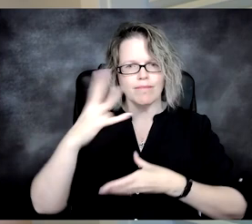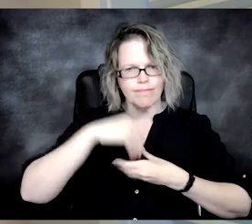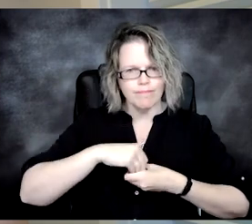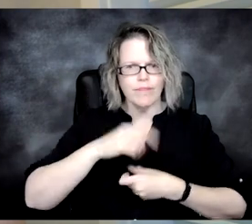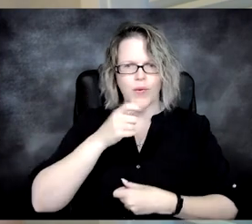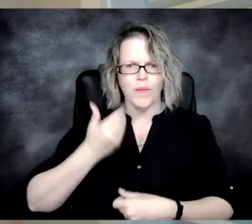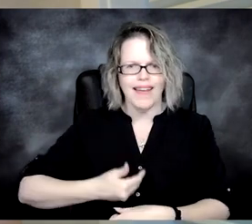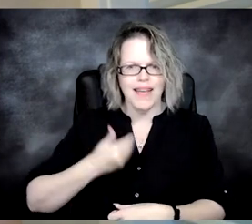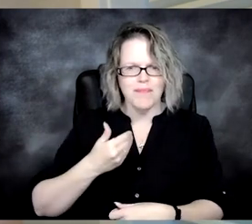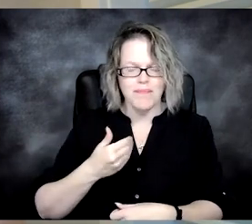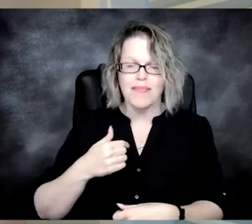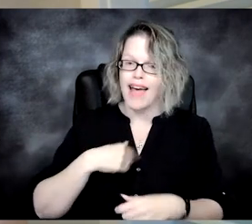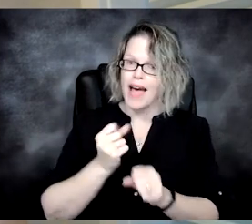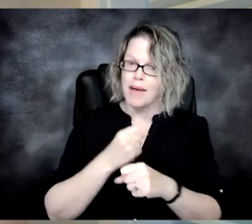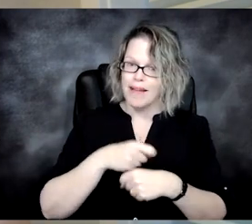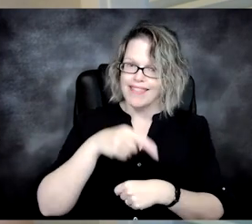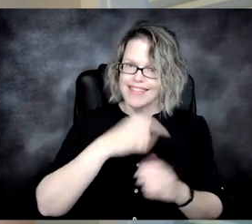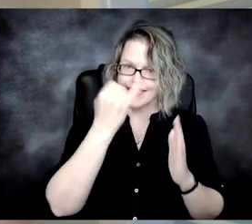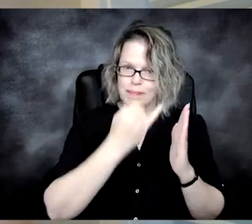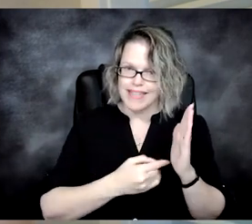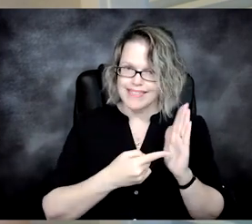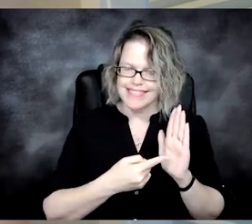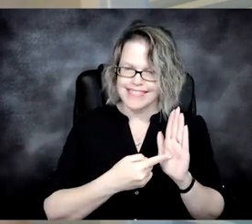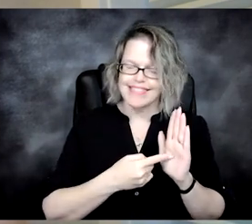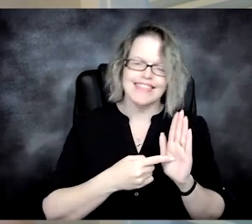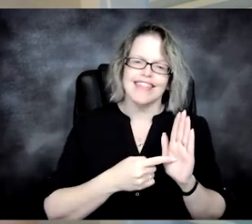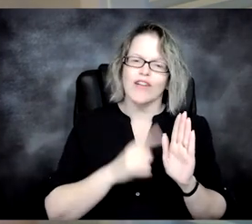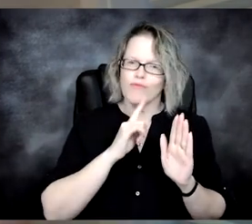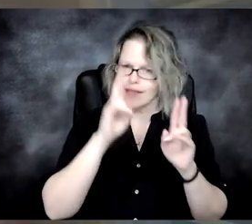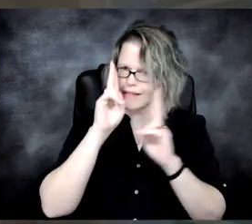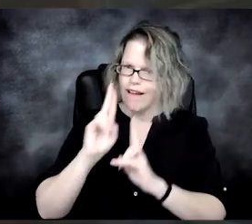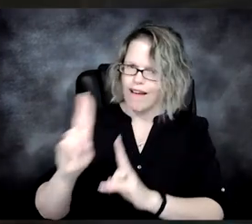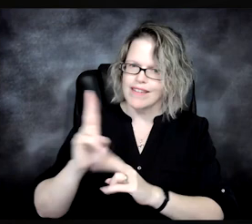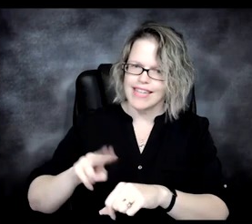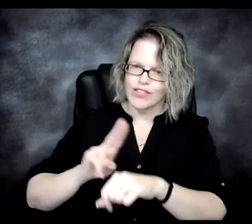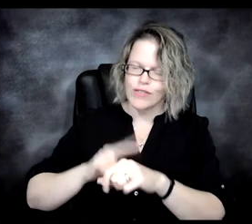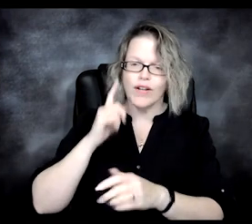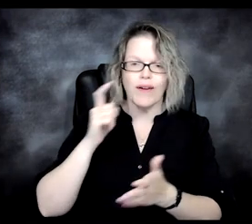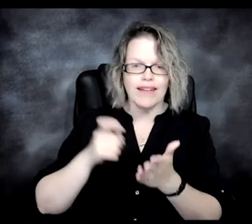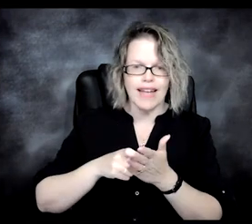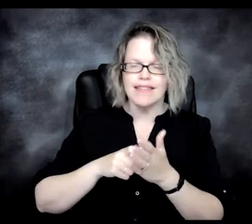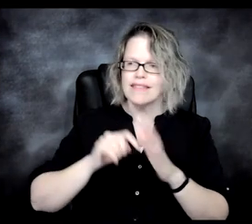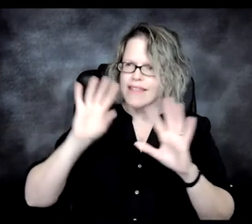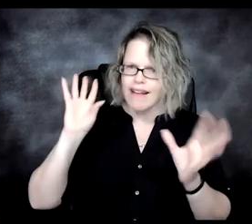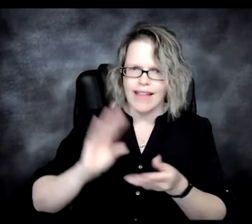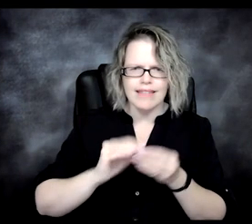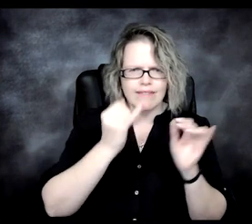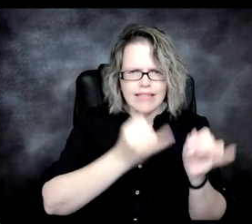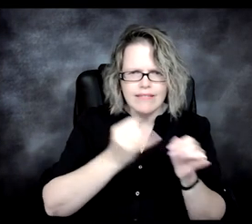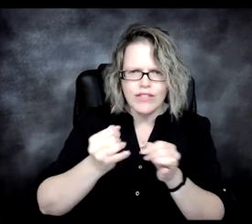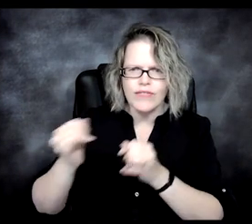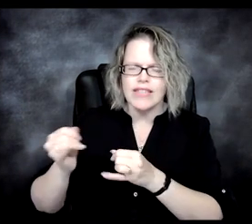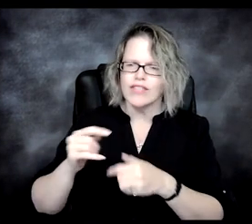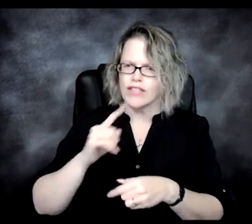am. I made this piece, Botanical Refuge, to pay homage to this and to recognize the collective individuality of our